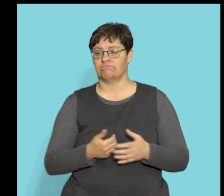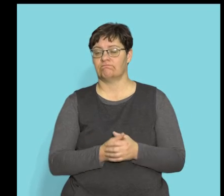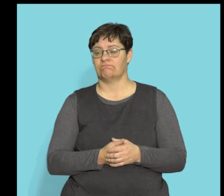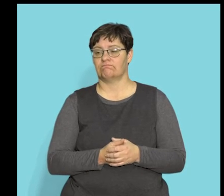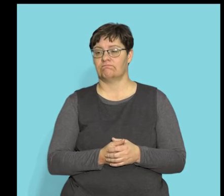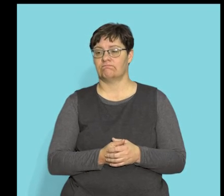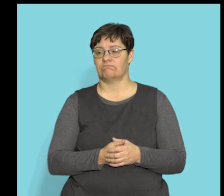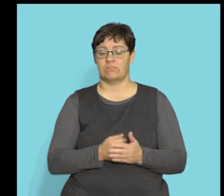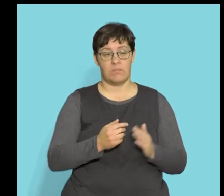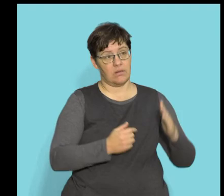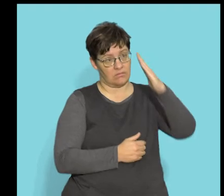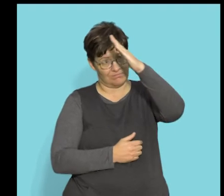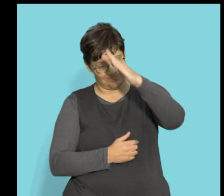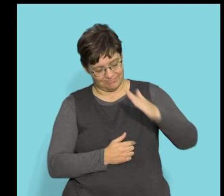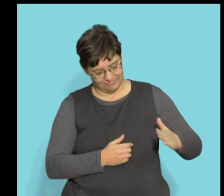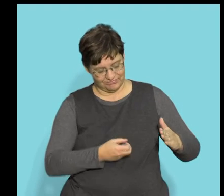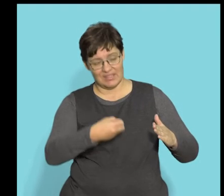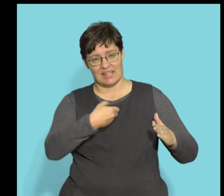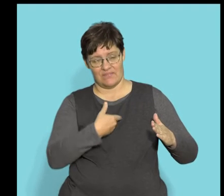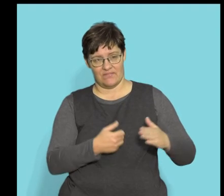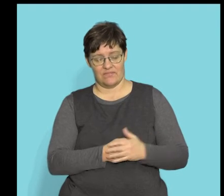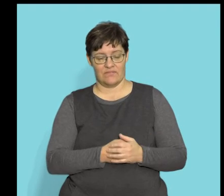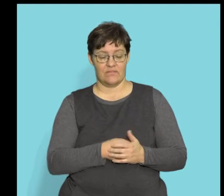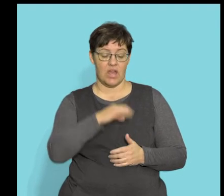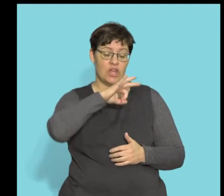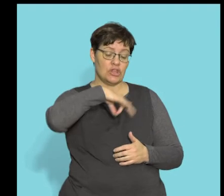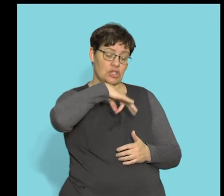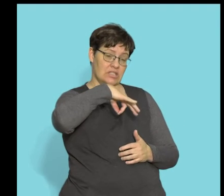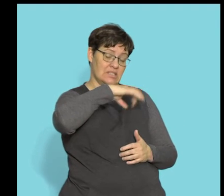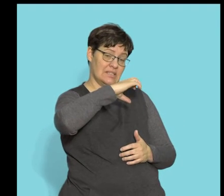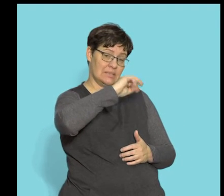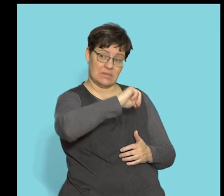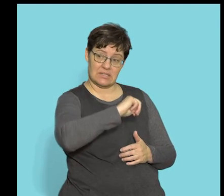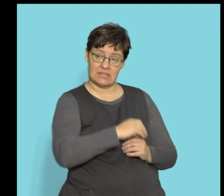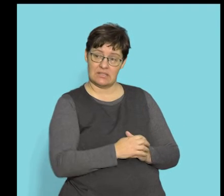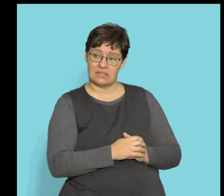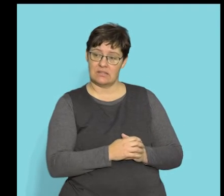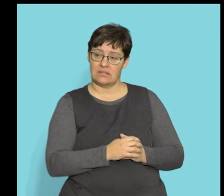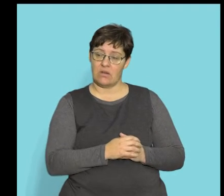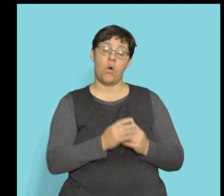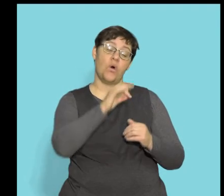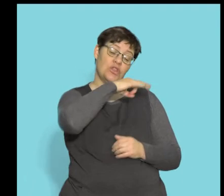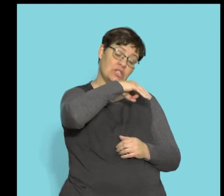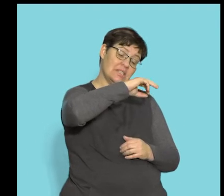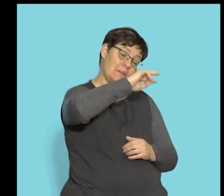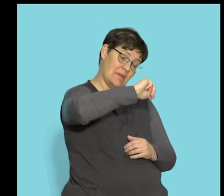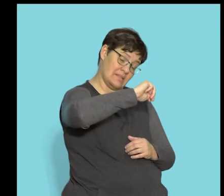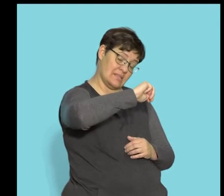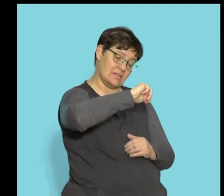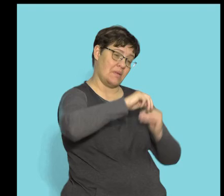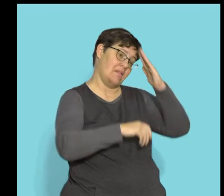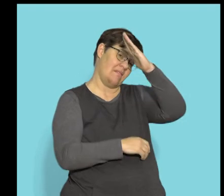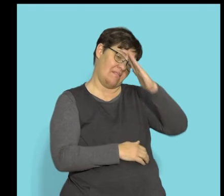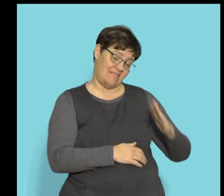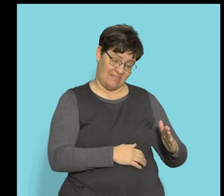given the slant height. So 13 meters is my slant height.